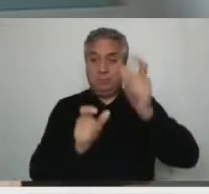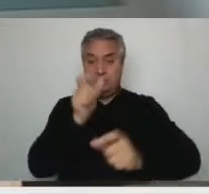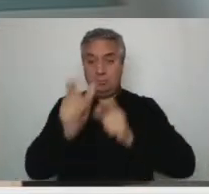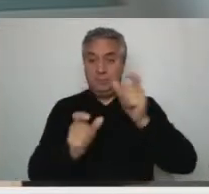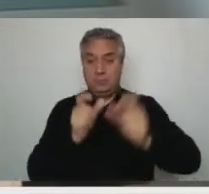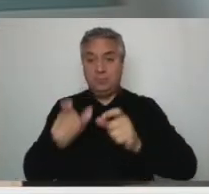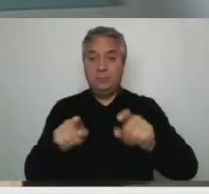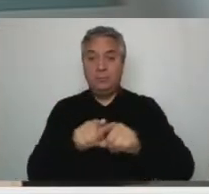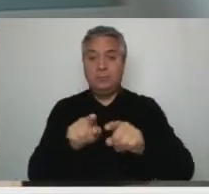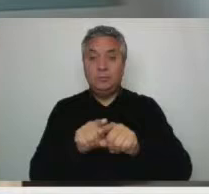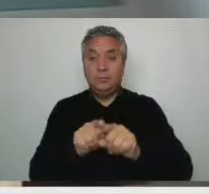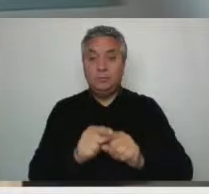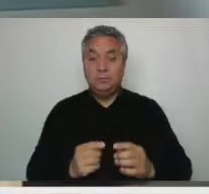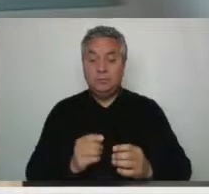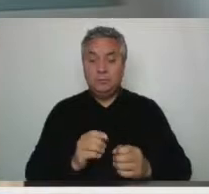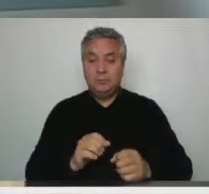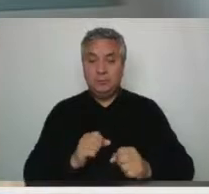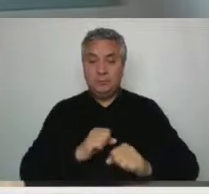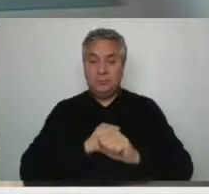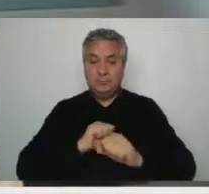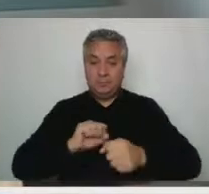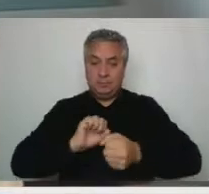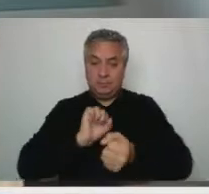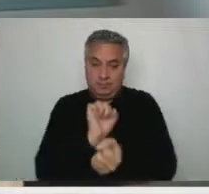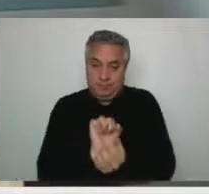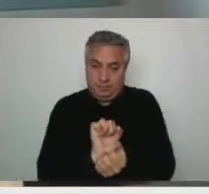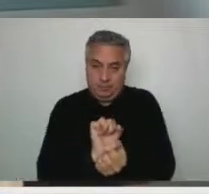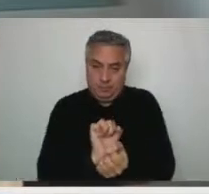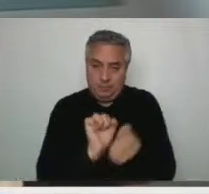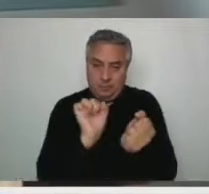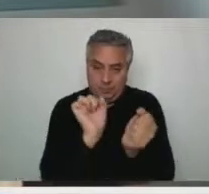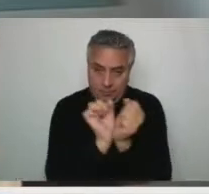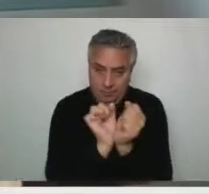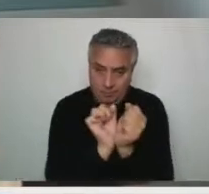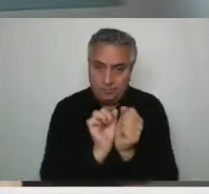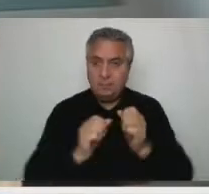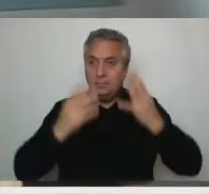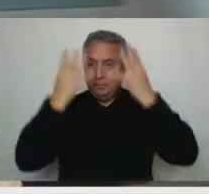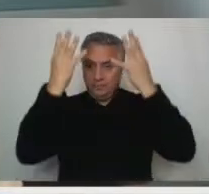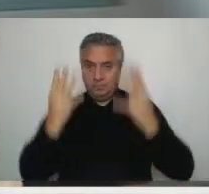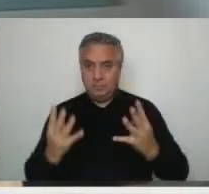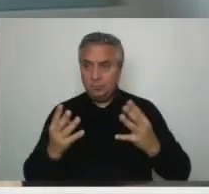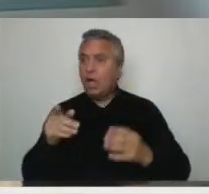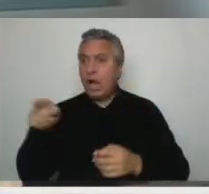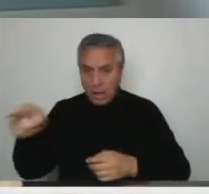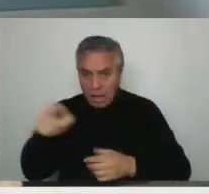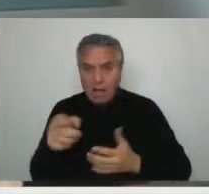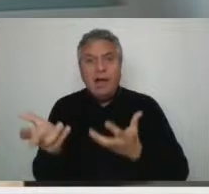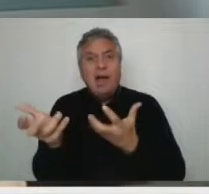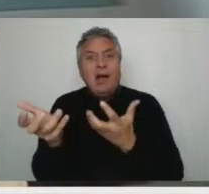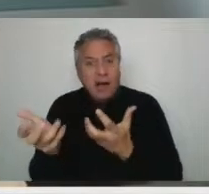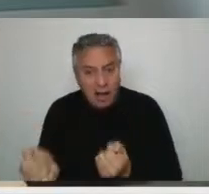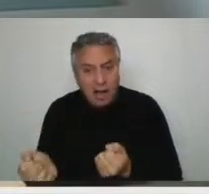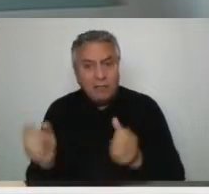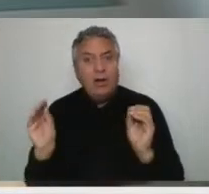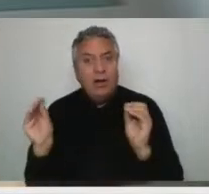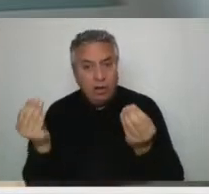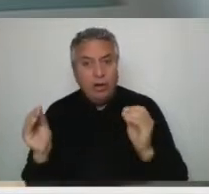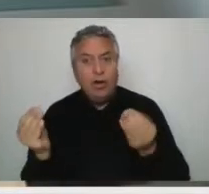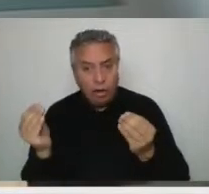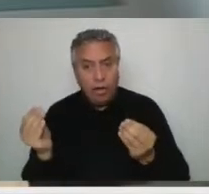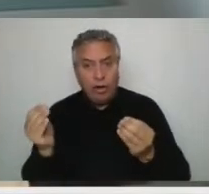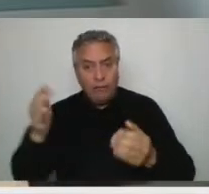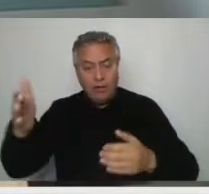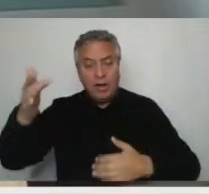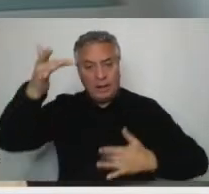mental illness. Young people without mental illness don't end up in prison. Now, we